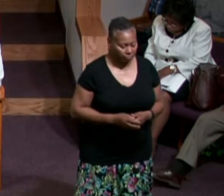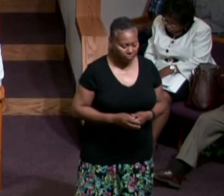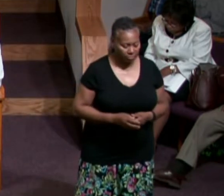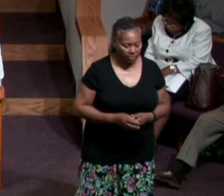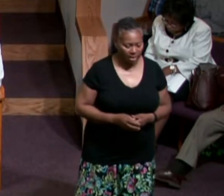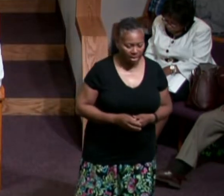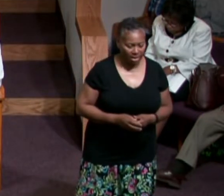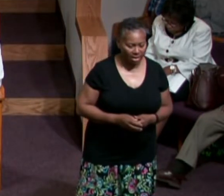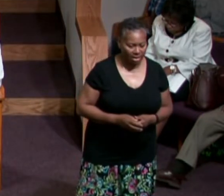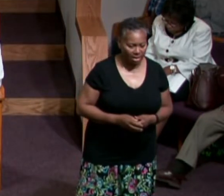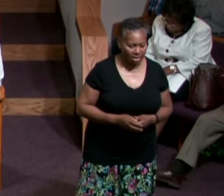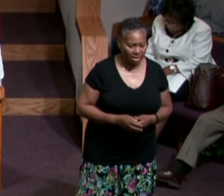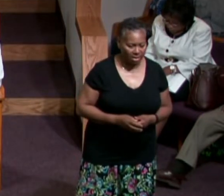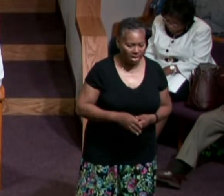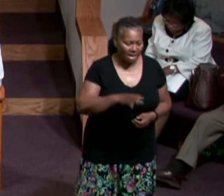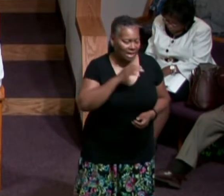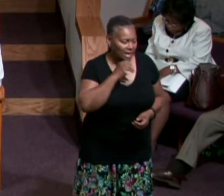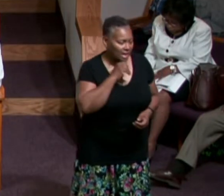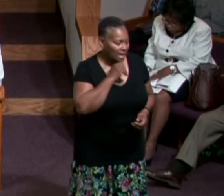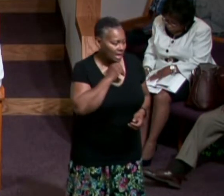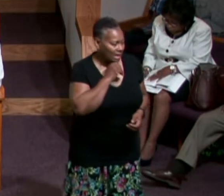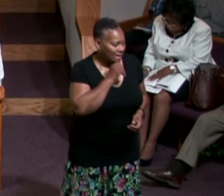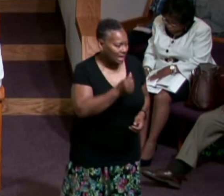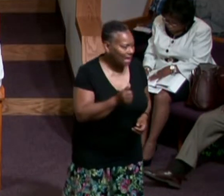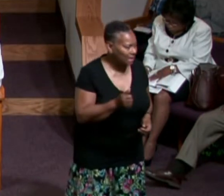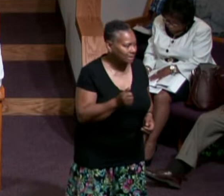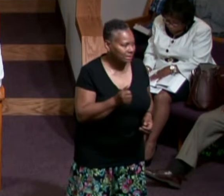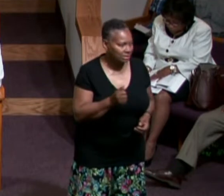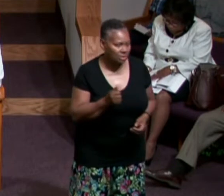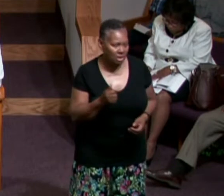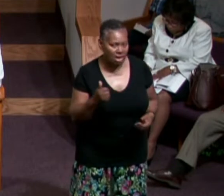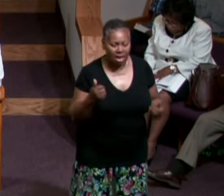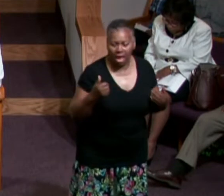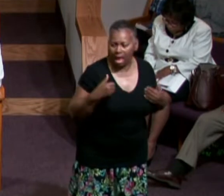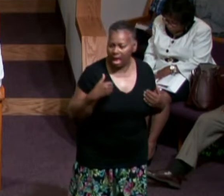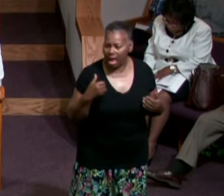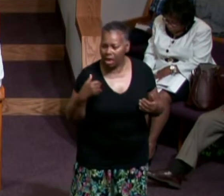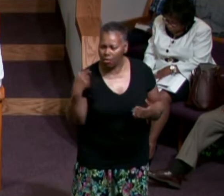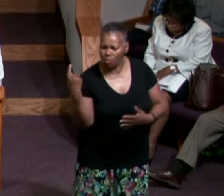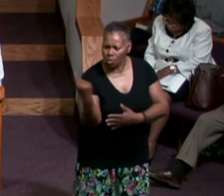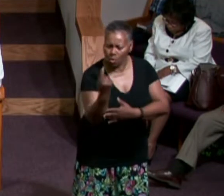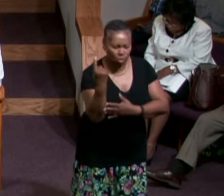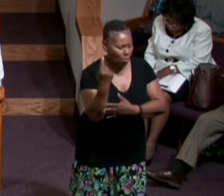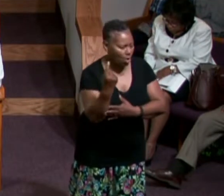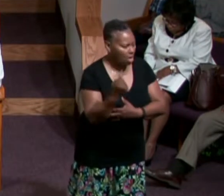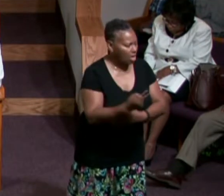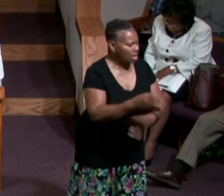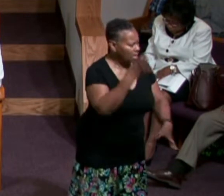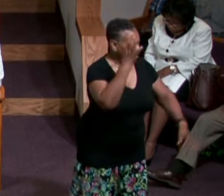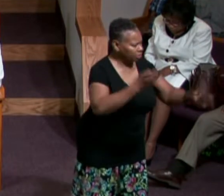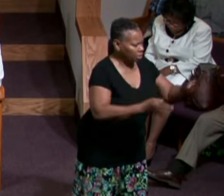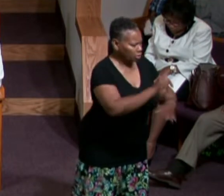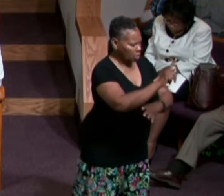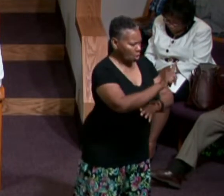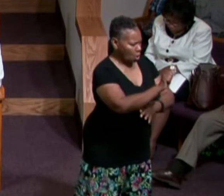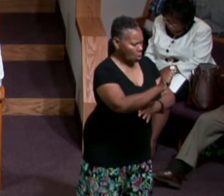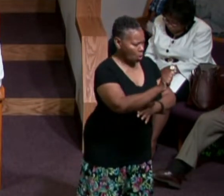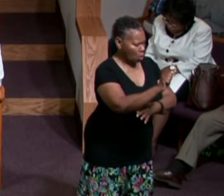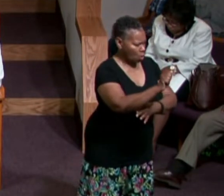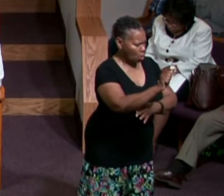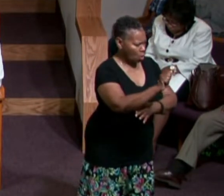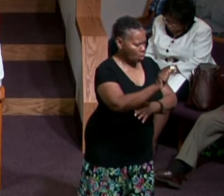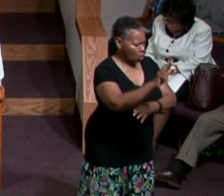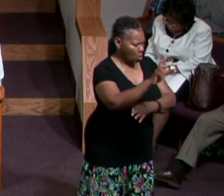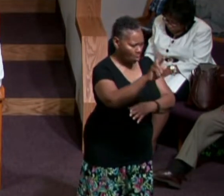to have a complete monopoly on the subject matter, Detroit's own Judge Lauren Lake Paternity Court is solely